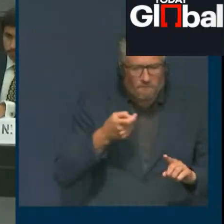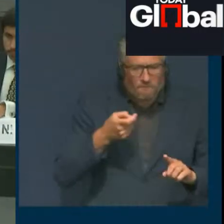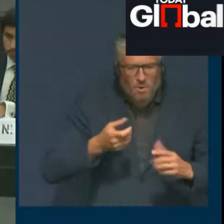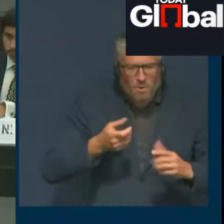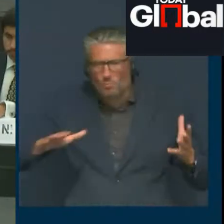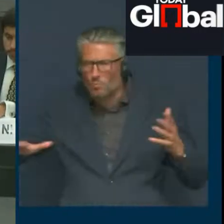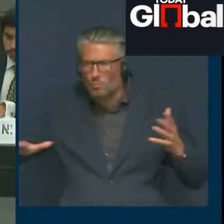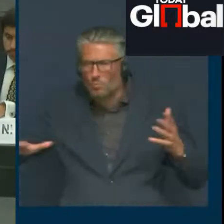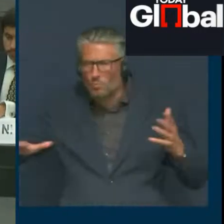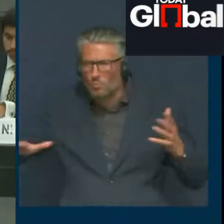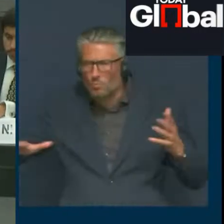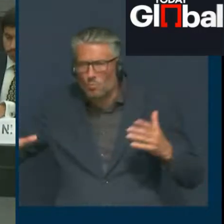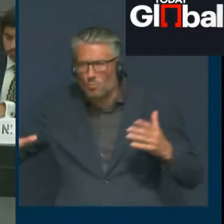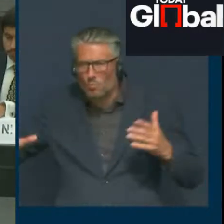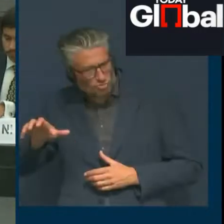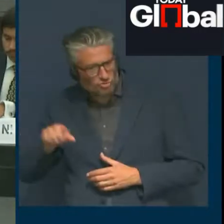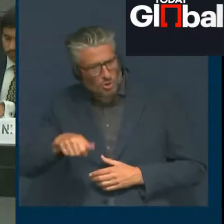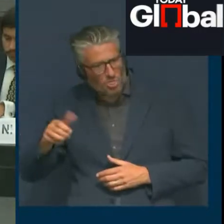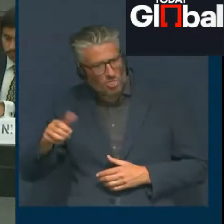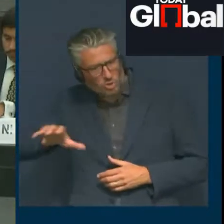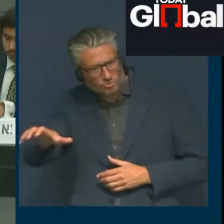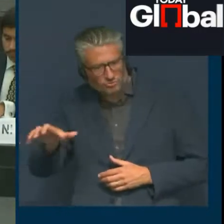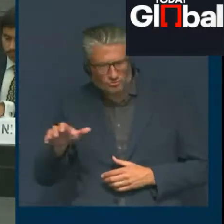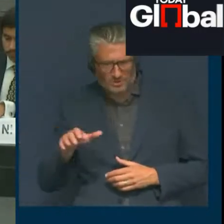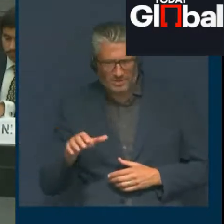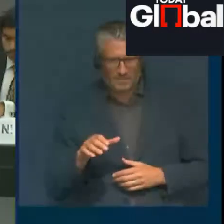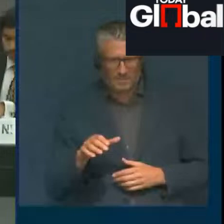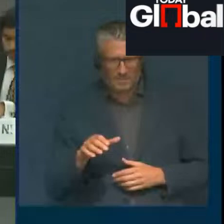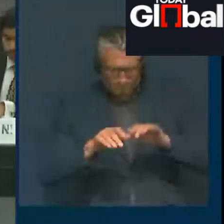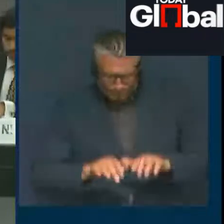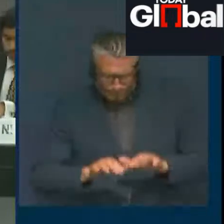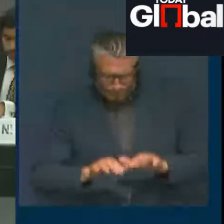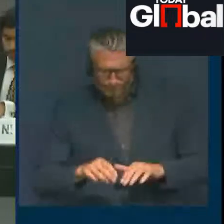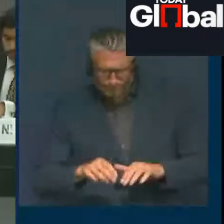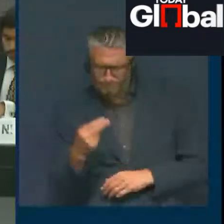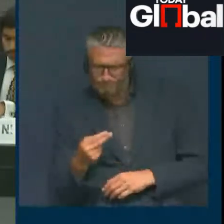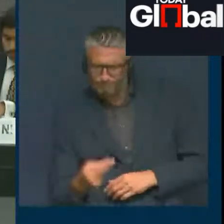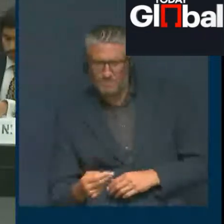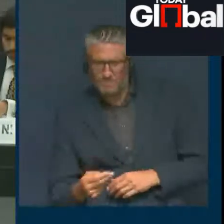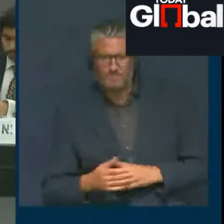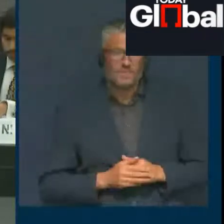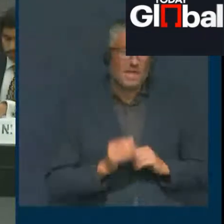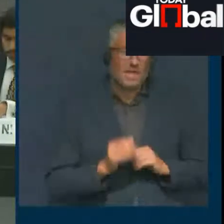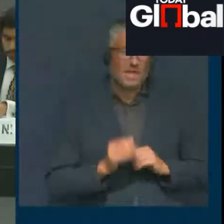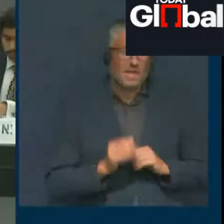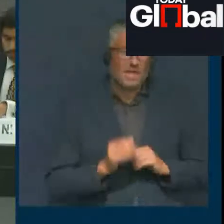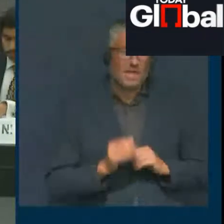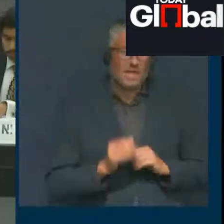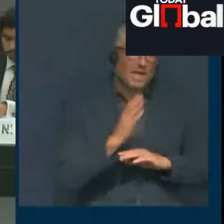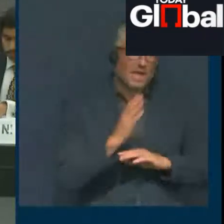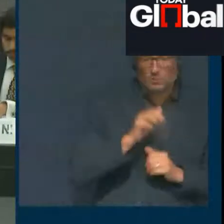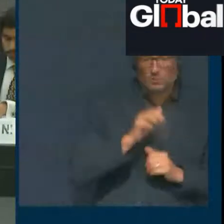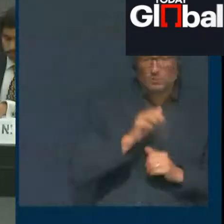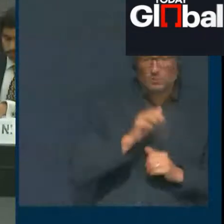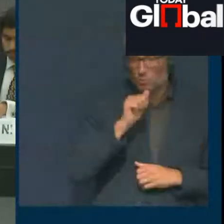state recognizes the rights of persons with disabilities among non-Qataris, including incoming workers, in